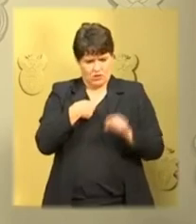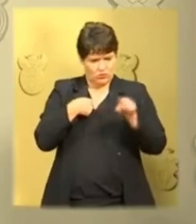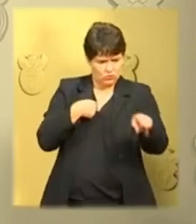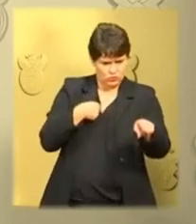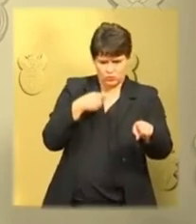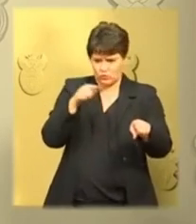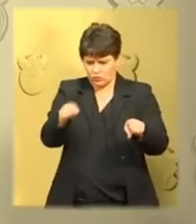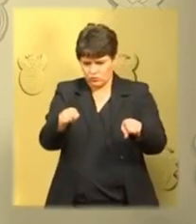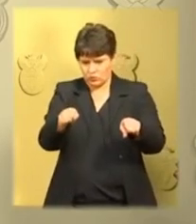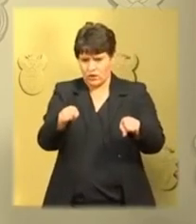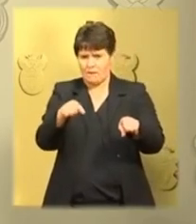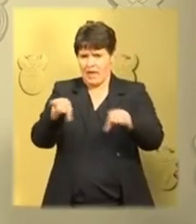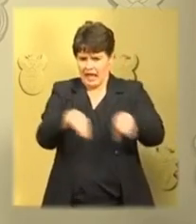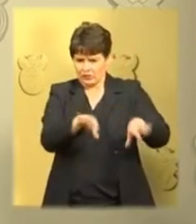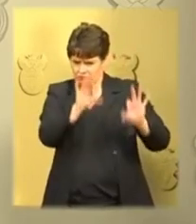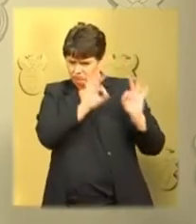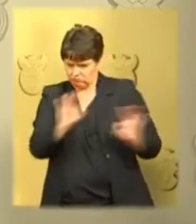virus spreads.